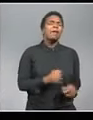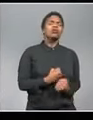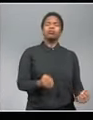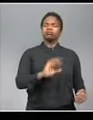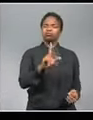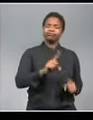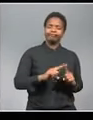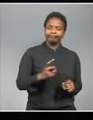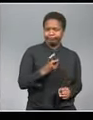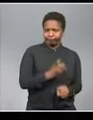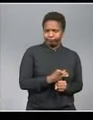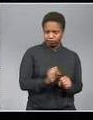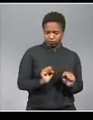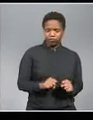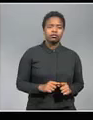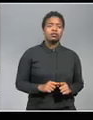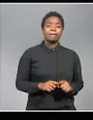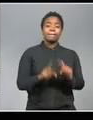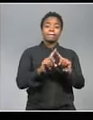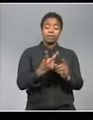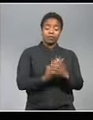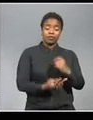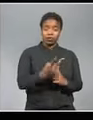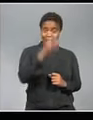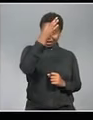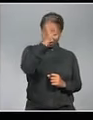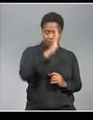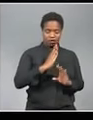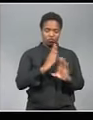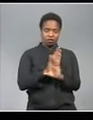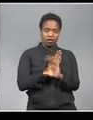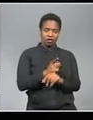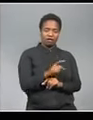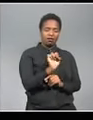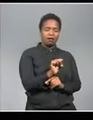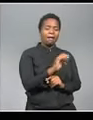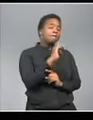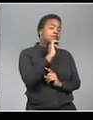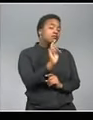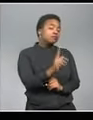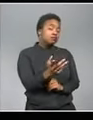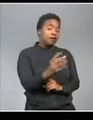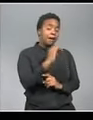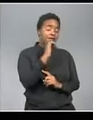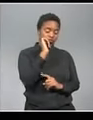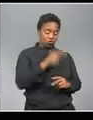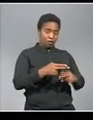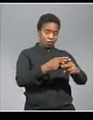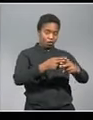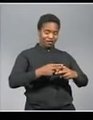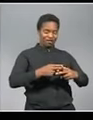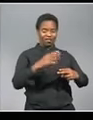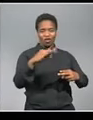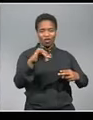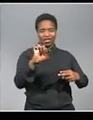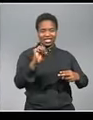more difficult. But above all, for both the government and the private sector, it means that your borrowing costs will